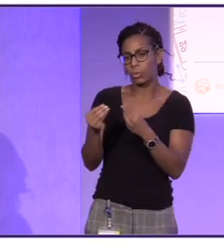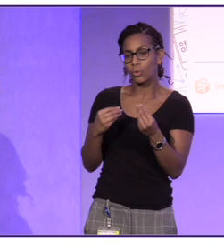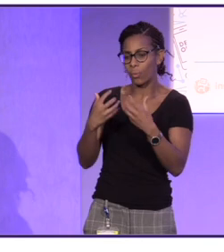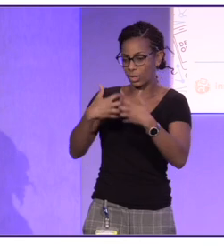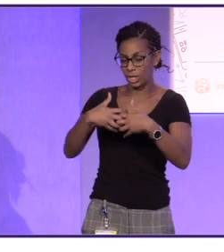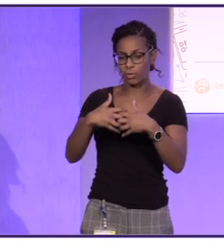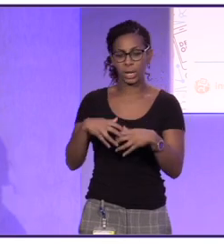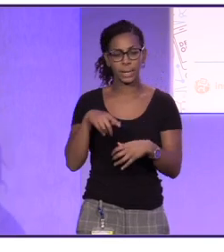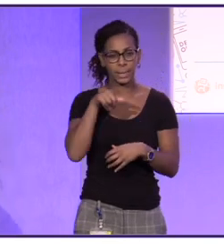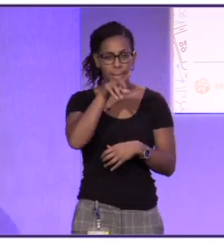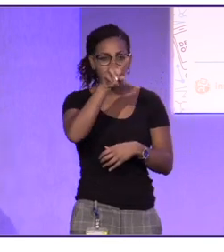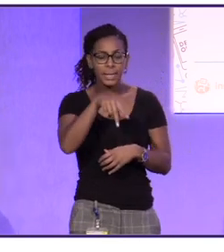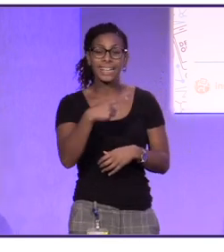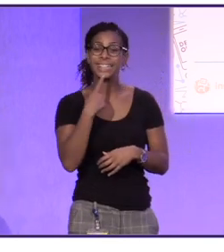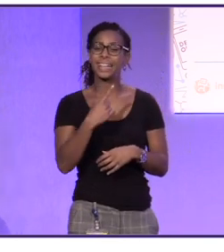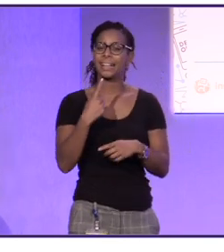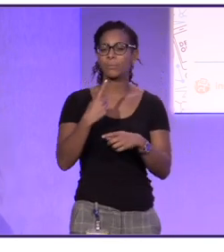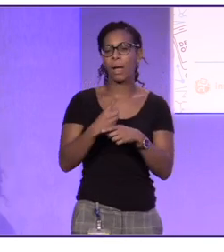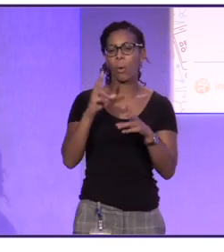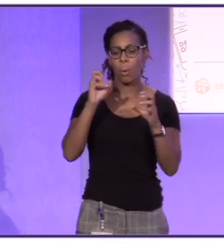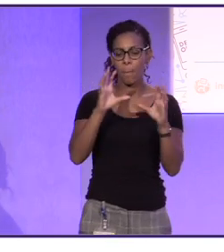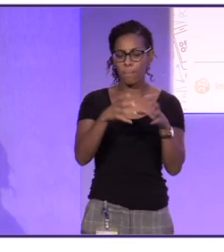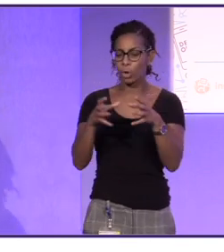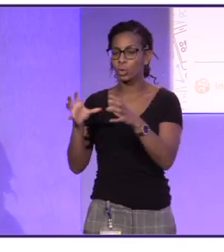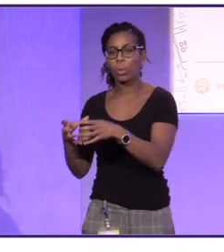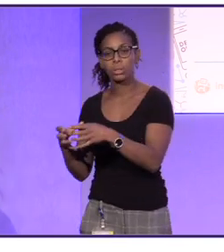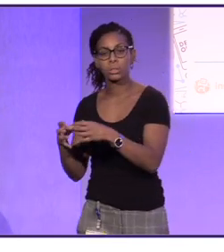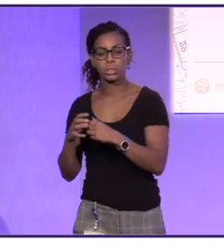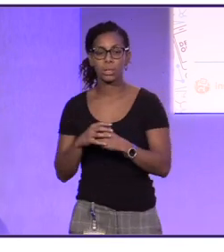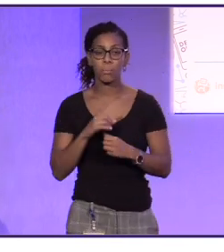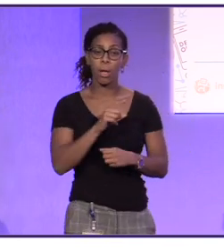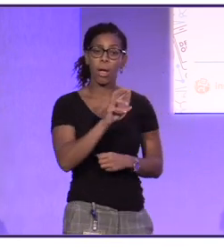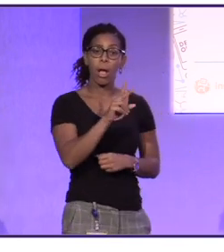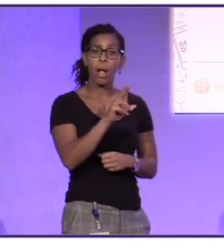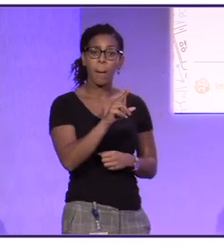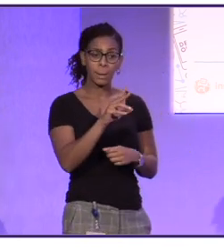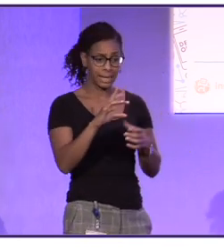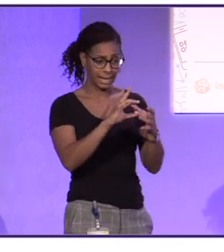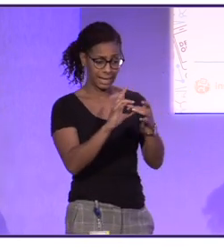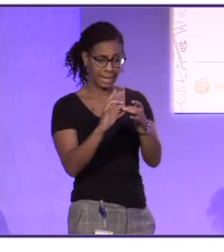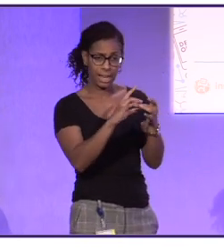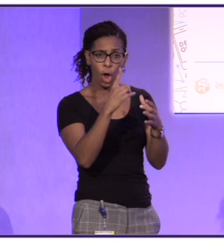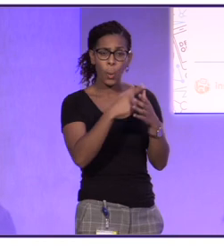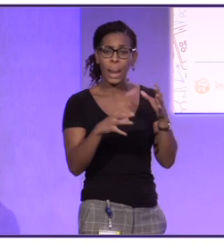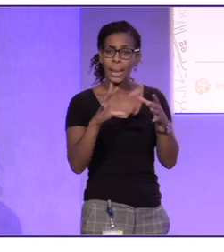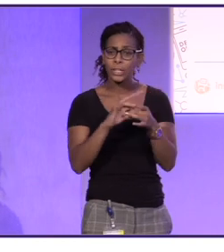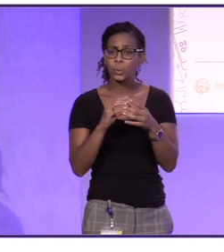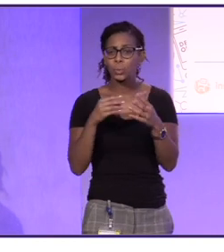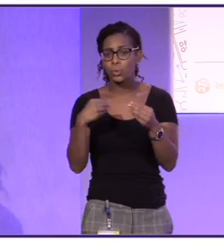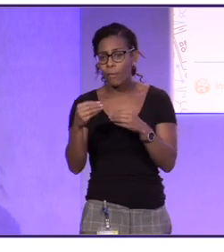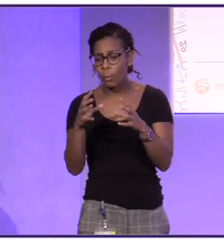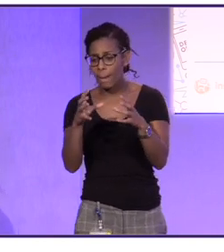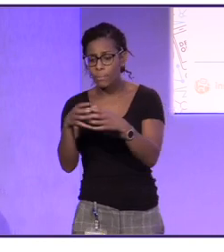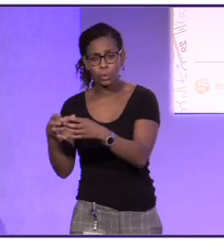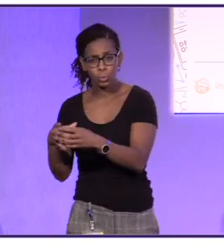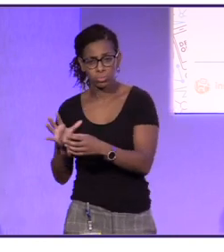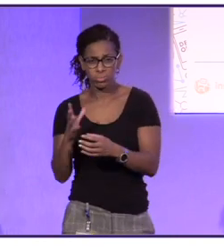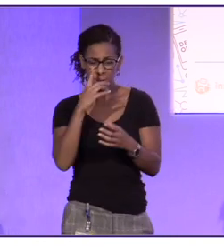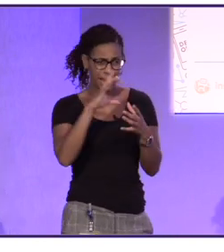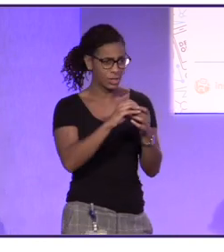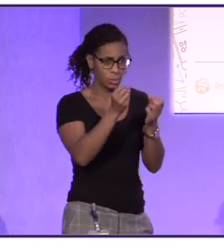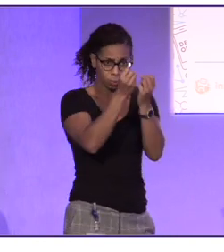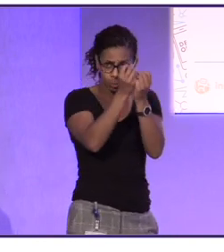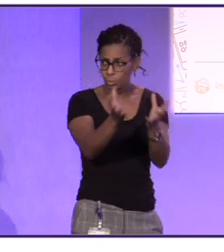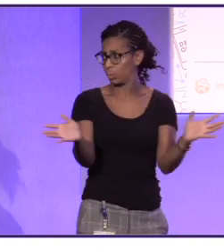It talks about modules. But coupling, as we just said, is not just about software modules. It's about more things. And so things